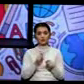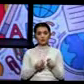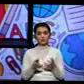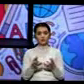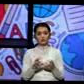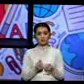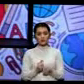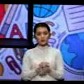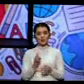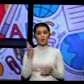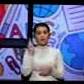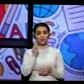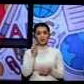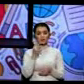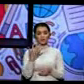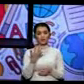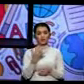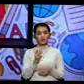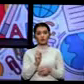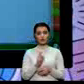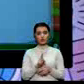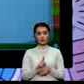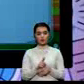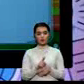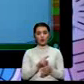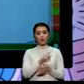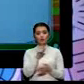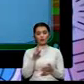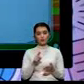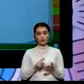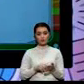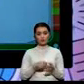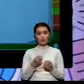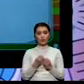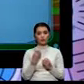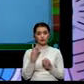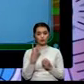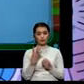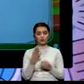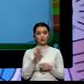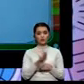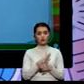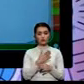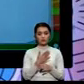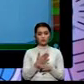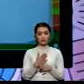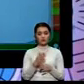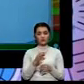olamiz. Darslikdagi 5-chi topshiriq. Noma'lum son bilan 14 ning